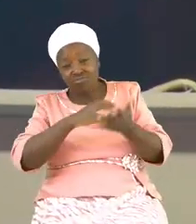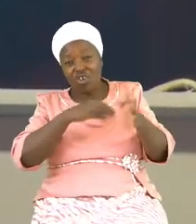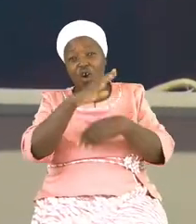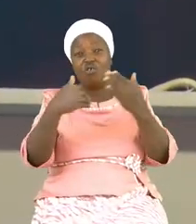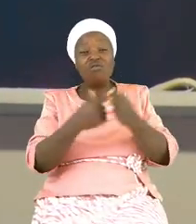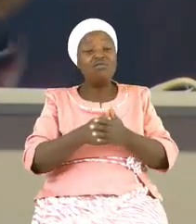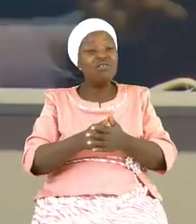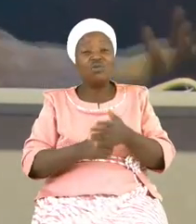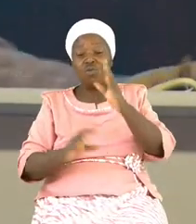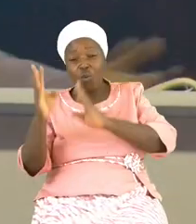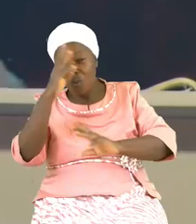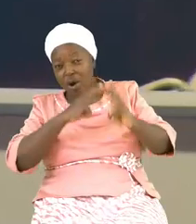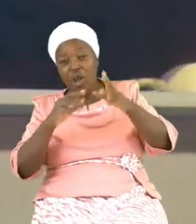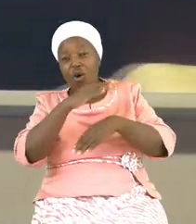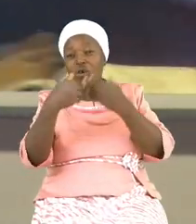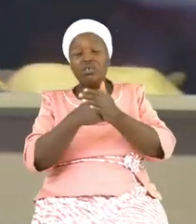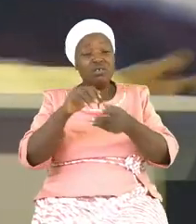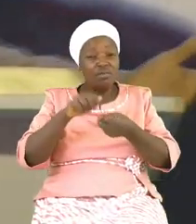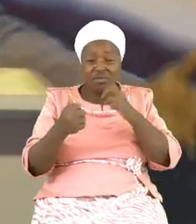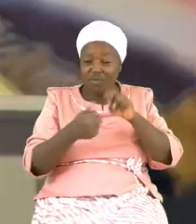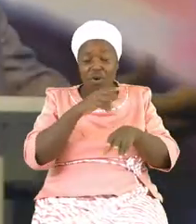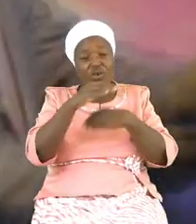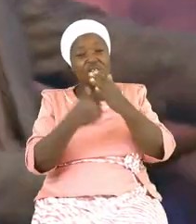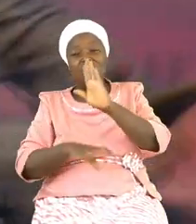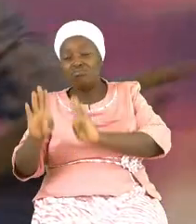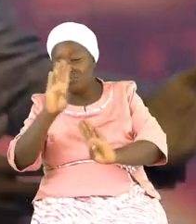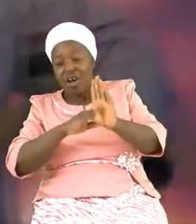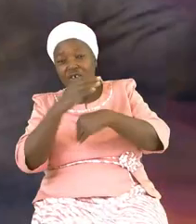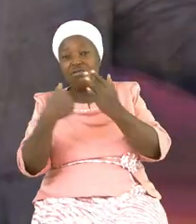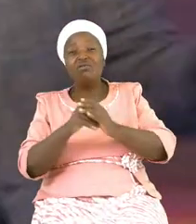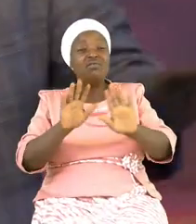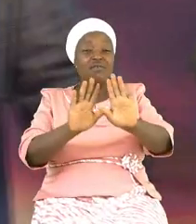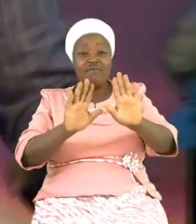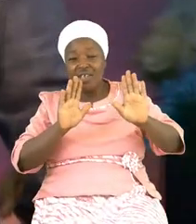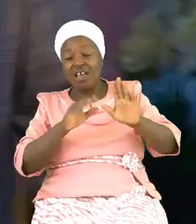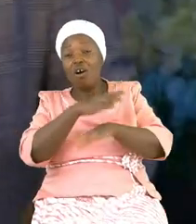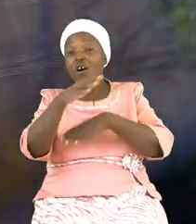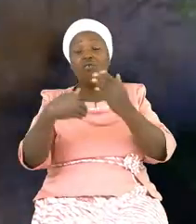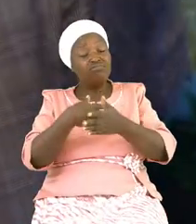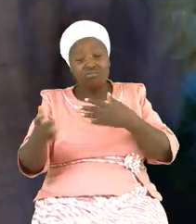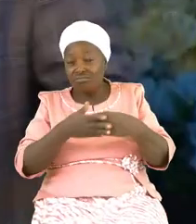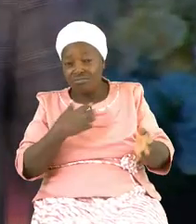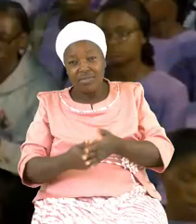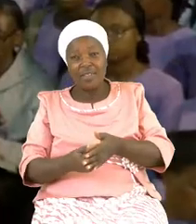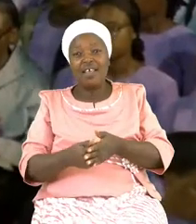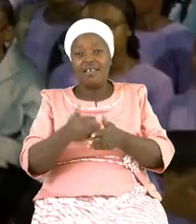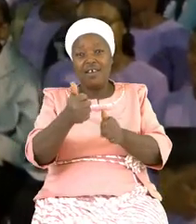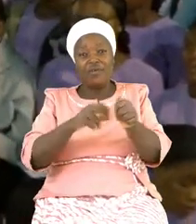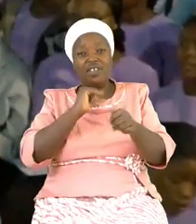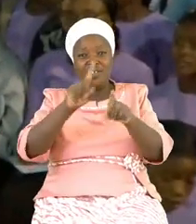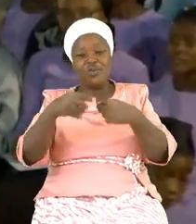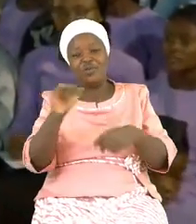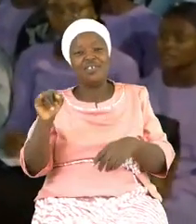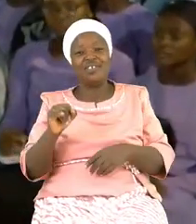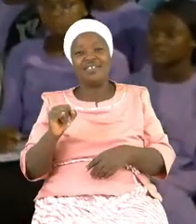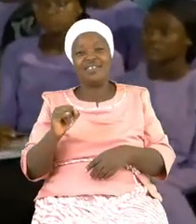anxiety, all the worry, all the fear, and all the whatever, everything is going.